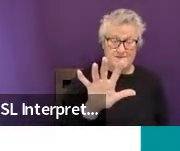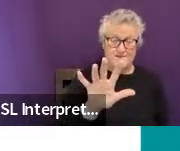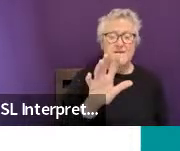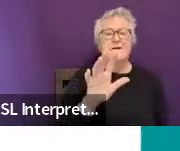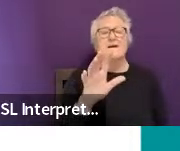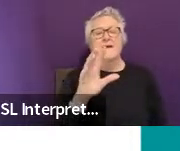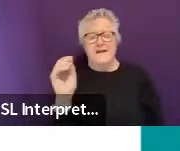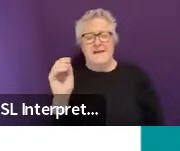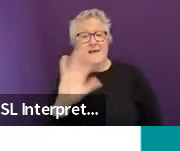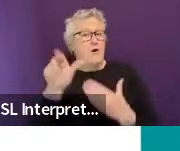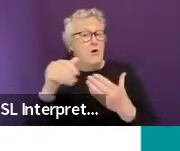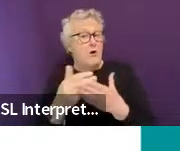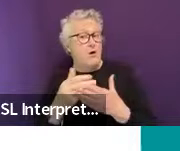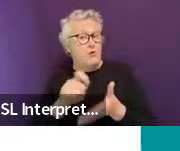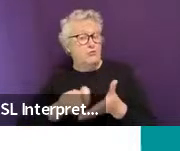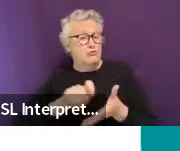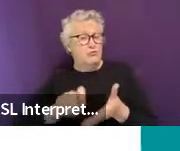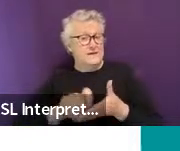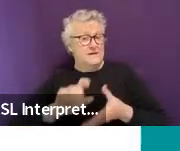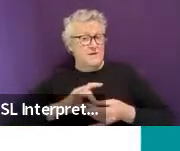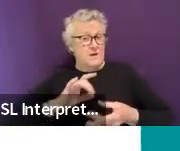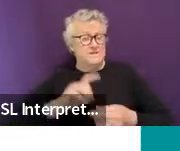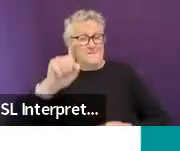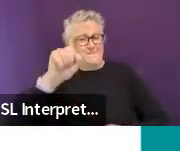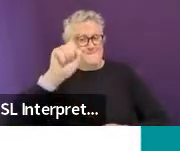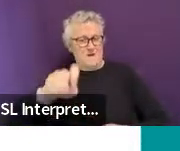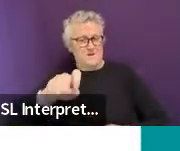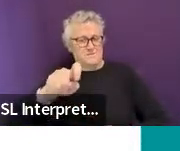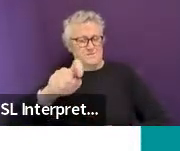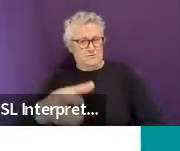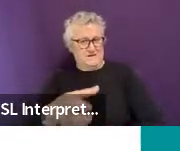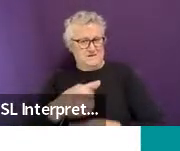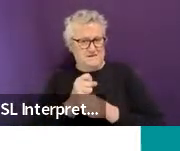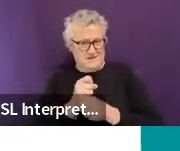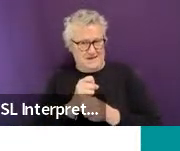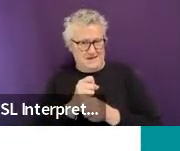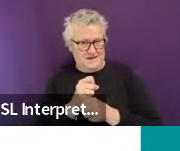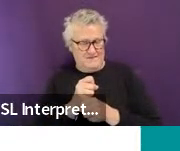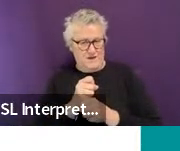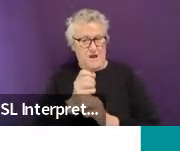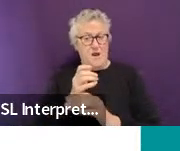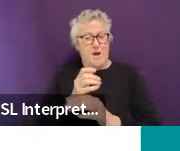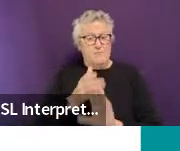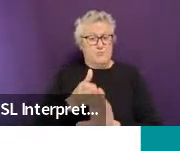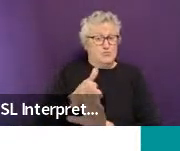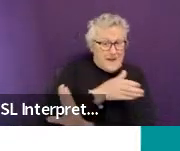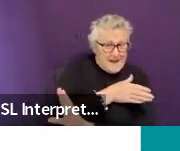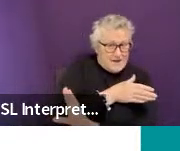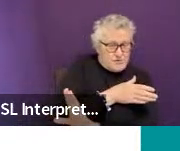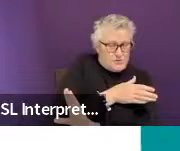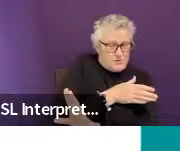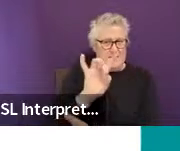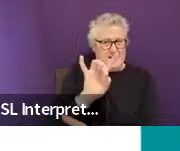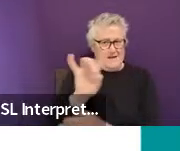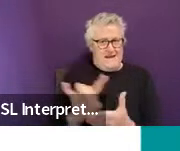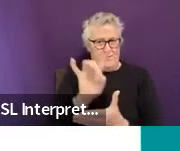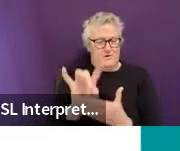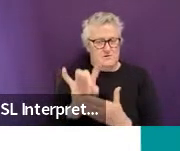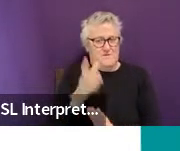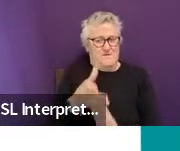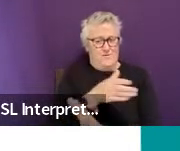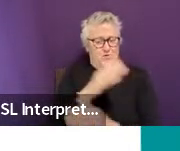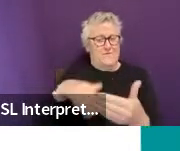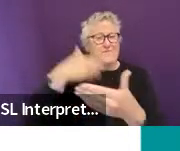all written comments must be received prior to 48 hours in advance of each upcoming meeting in order to be distributed to ESG members. I